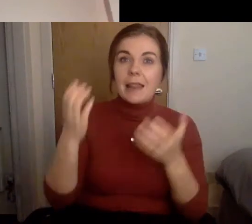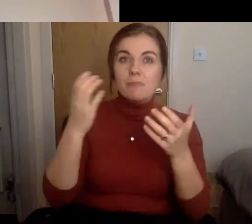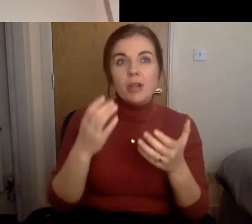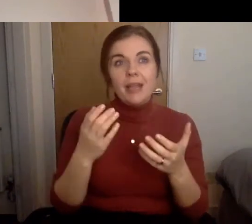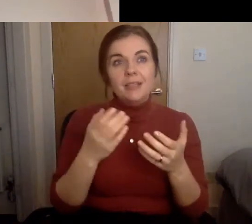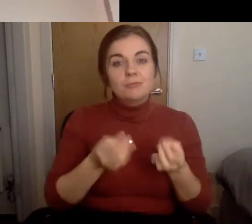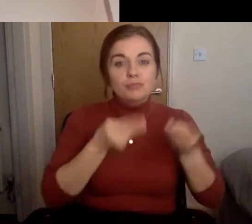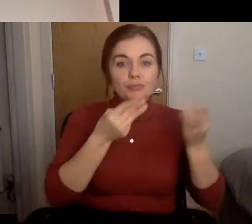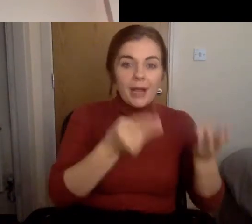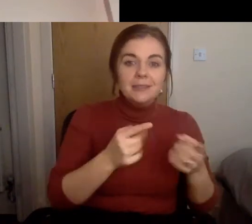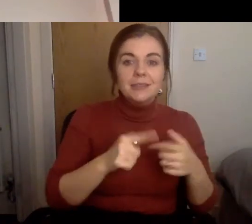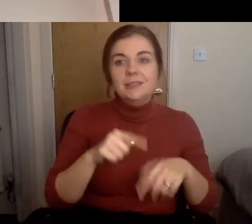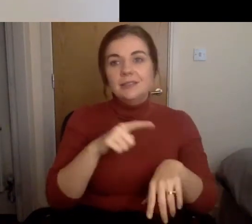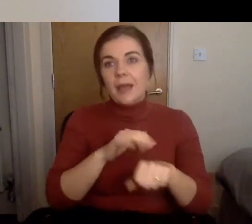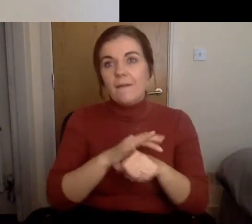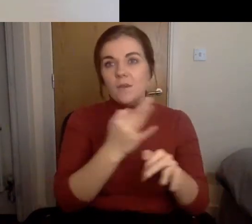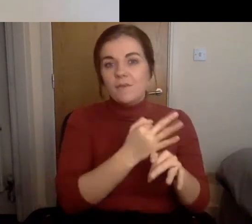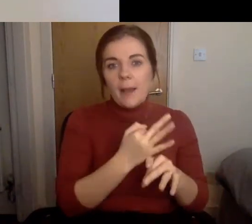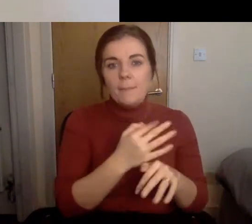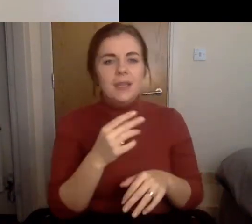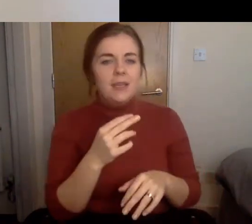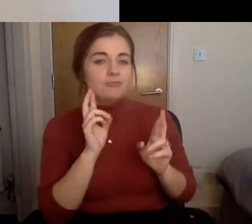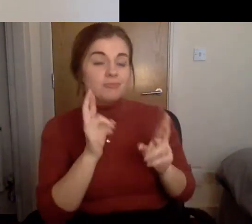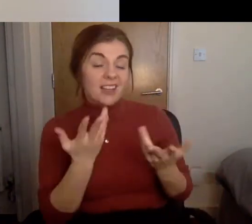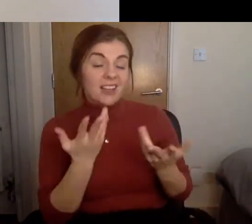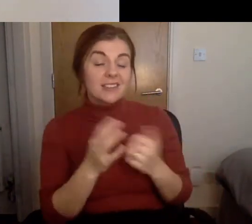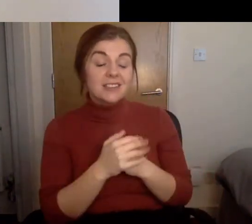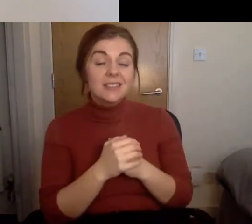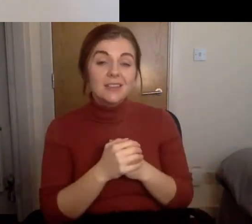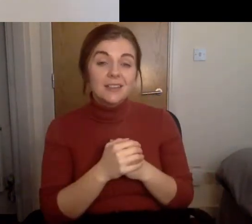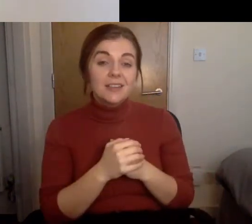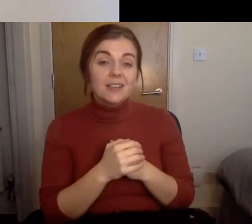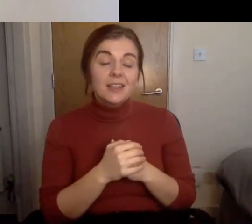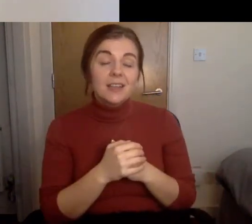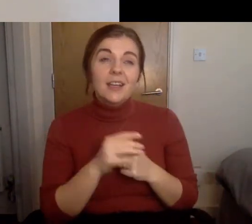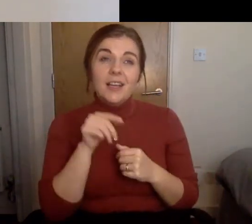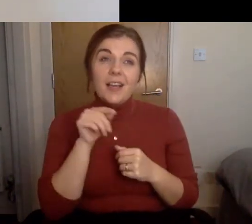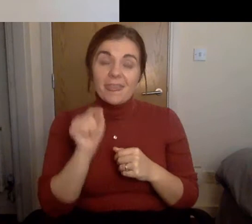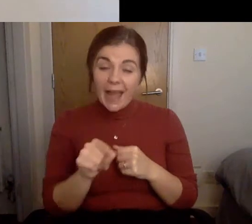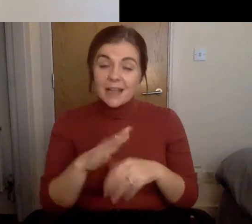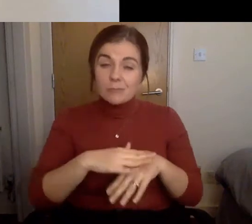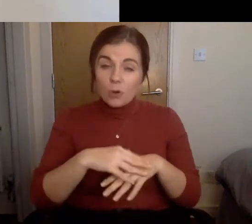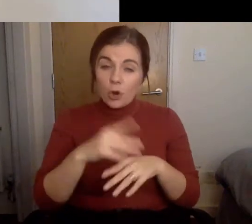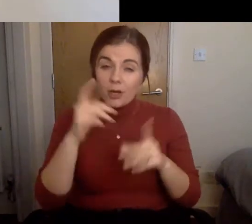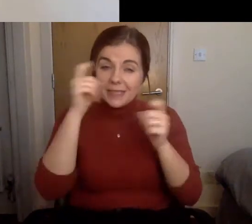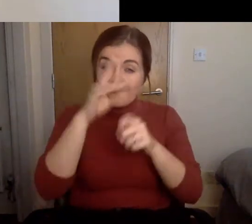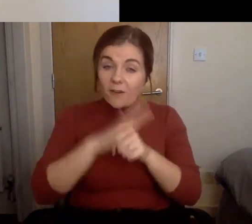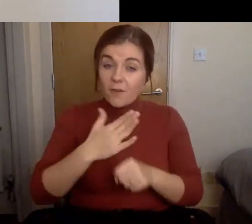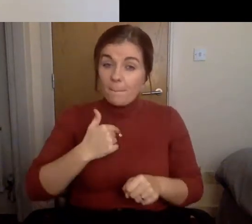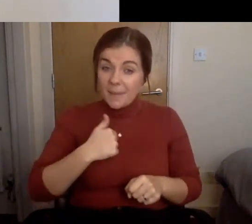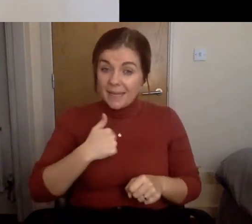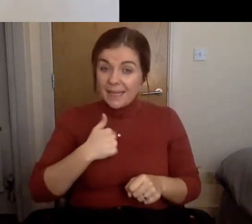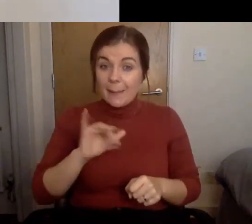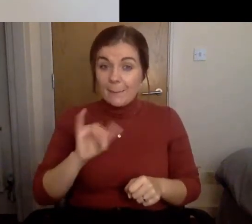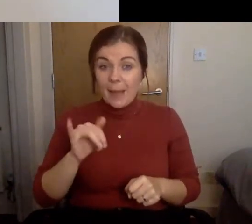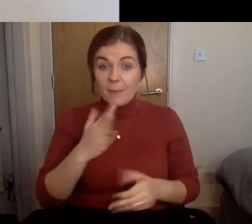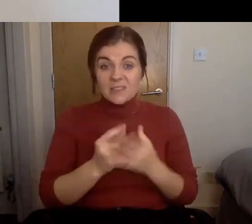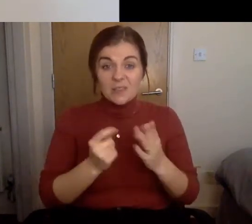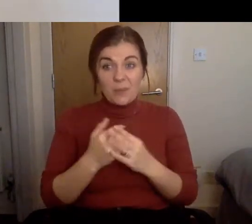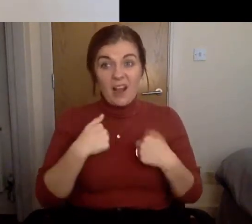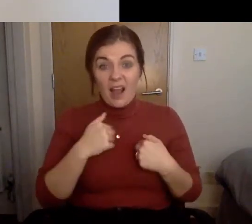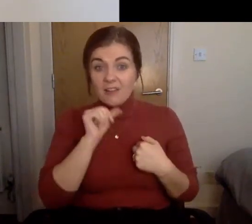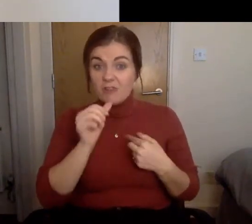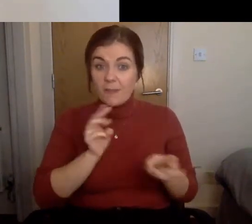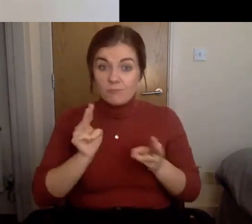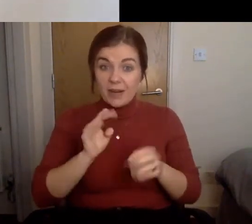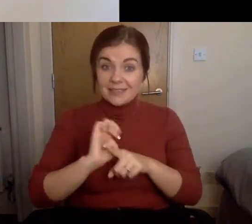for family and exactly. So it's harder for me, and maybe it's just something I haven't practiced enough, but